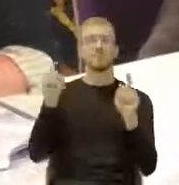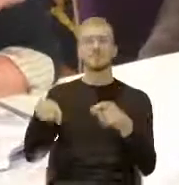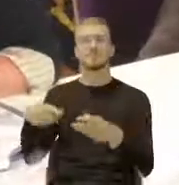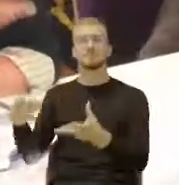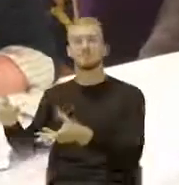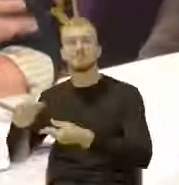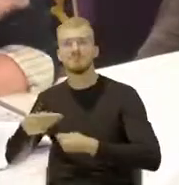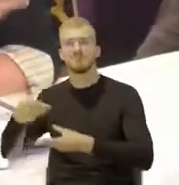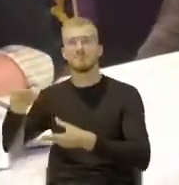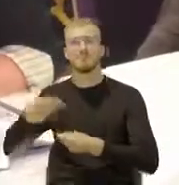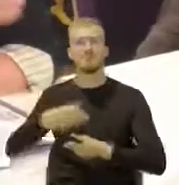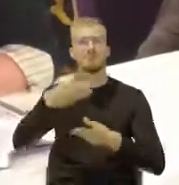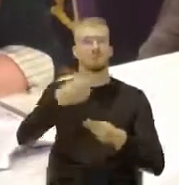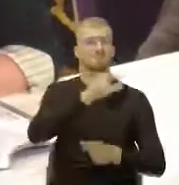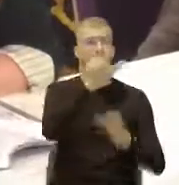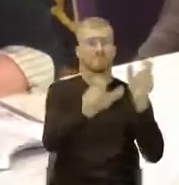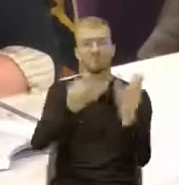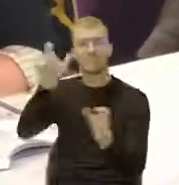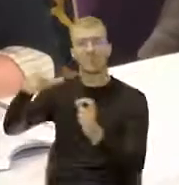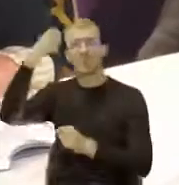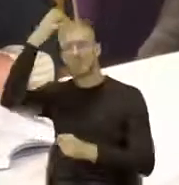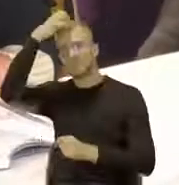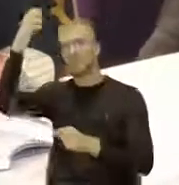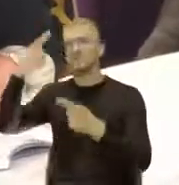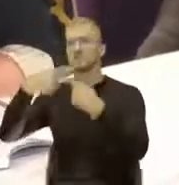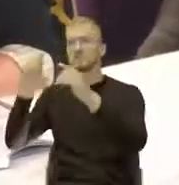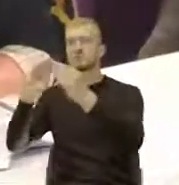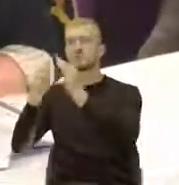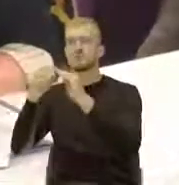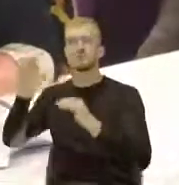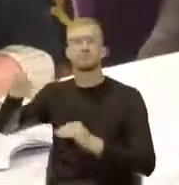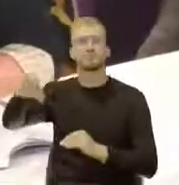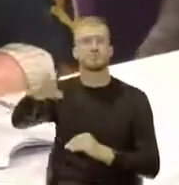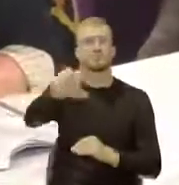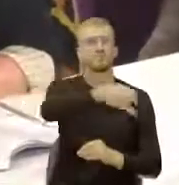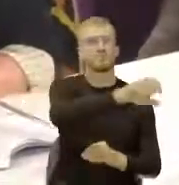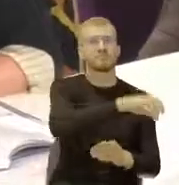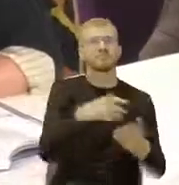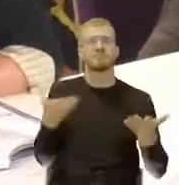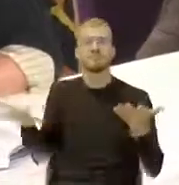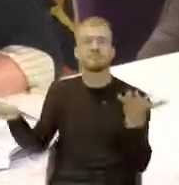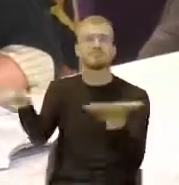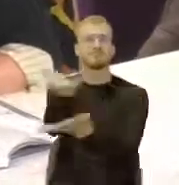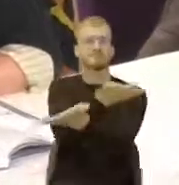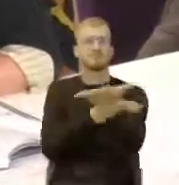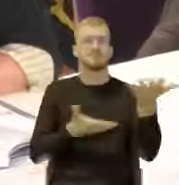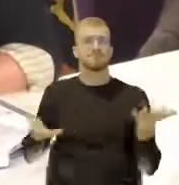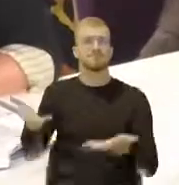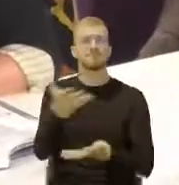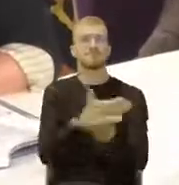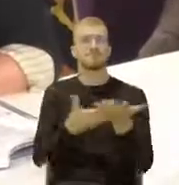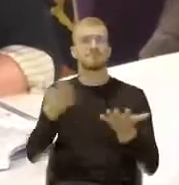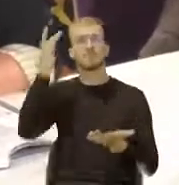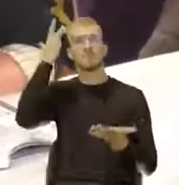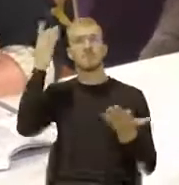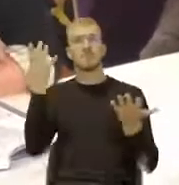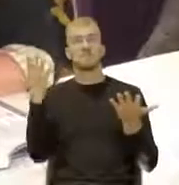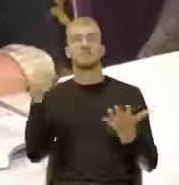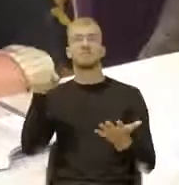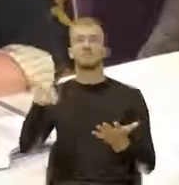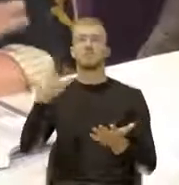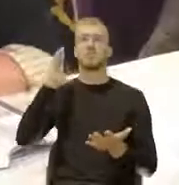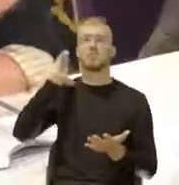because this is a place to implement the new architecture. Second issue is climate change. Again,